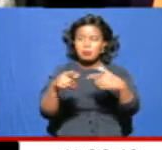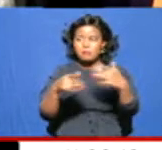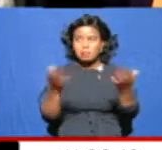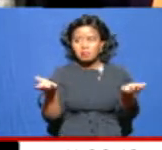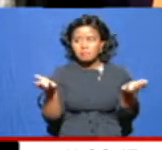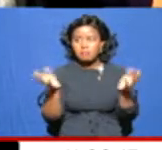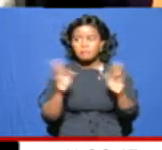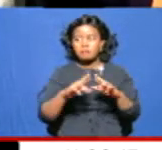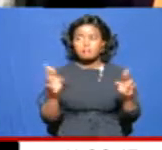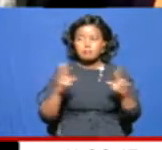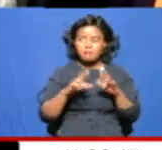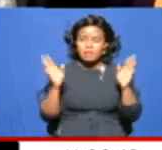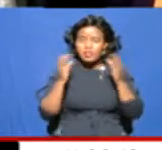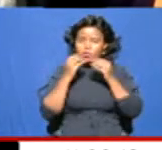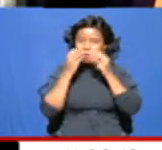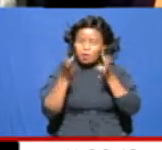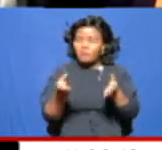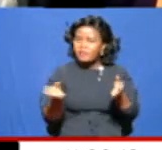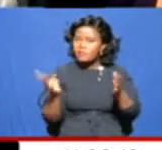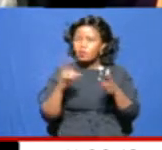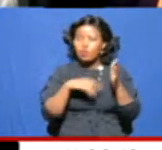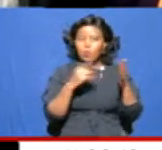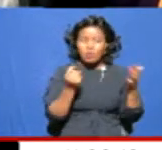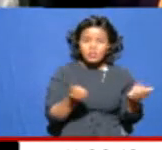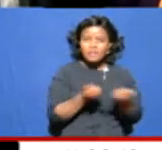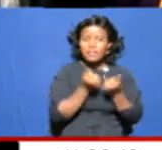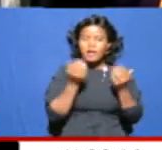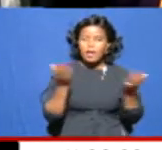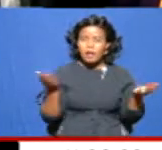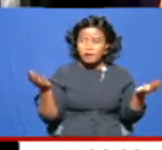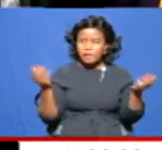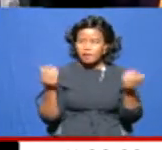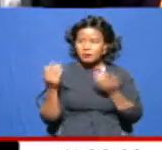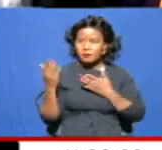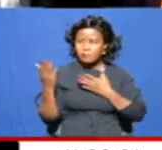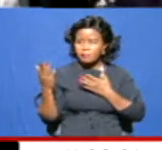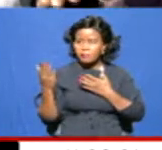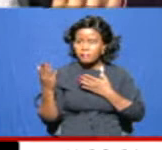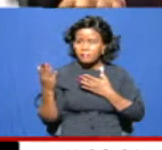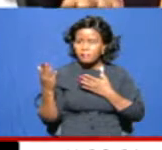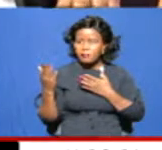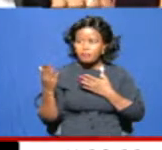is on standby to update us on what's happening over there. So kindly, let's listen into that.